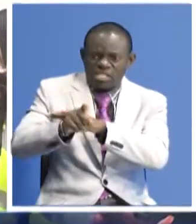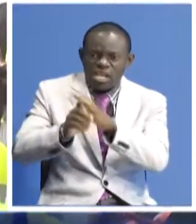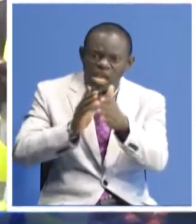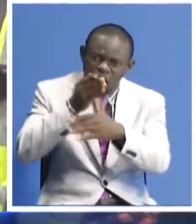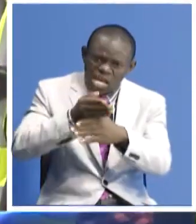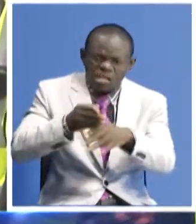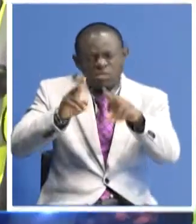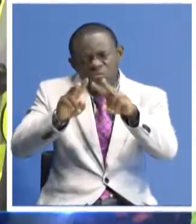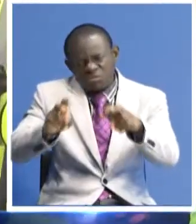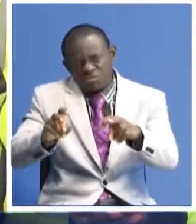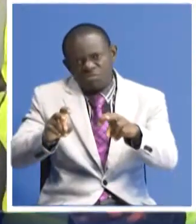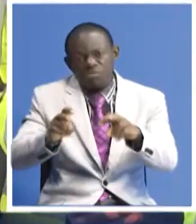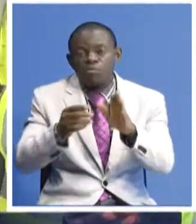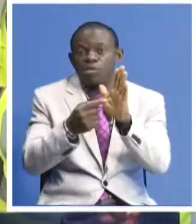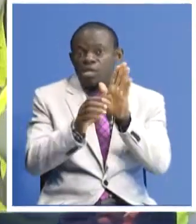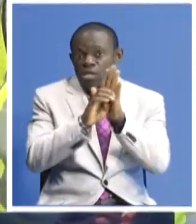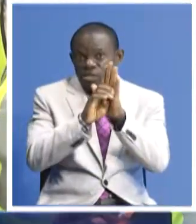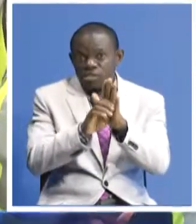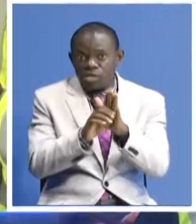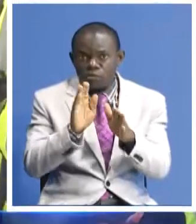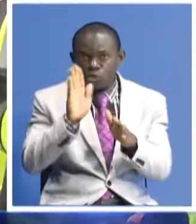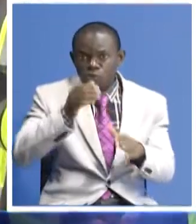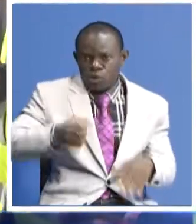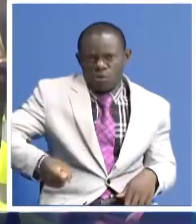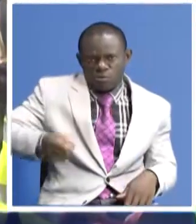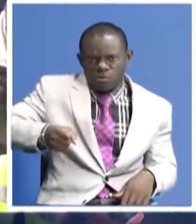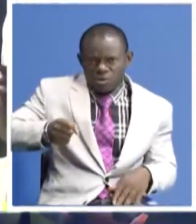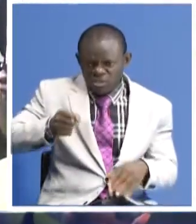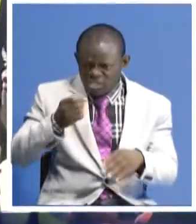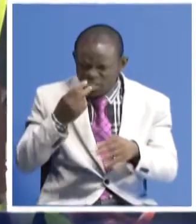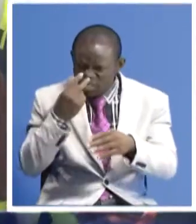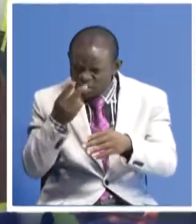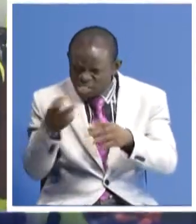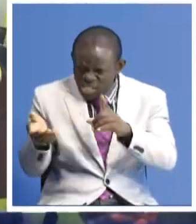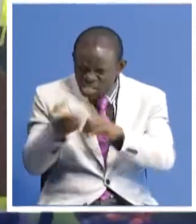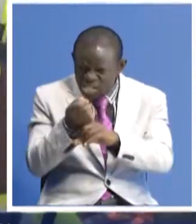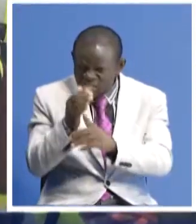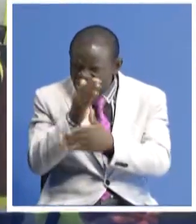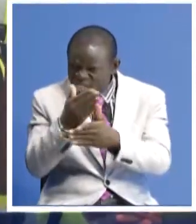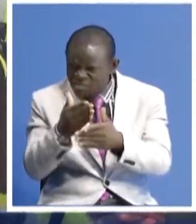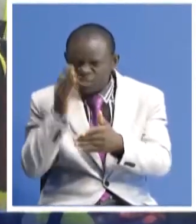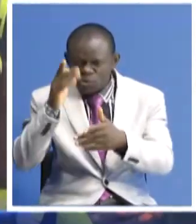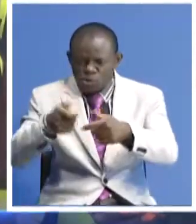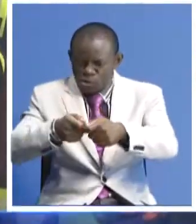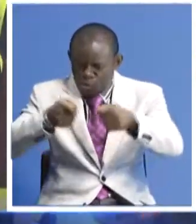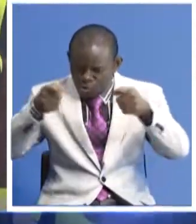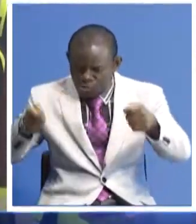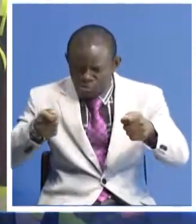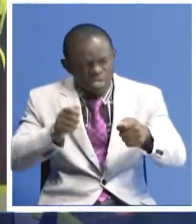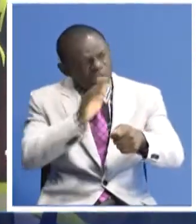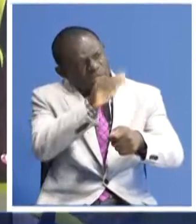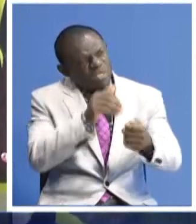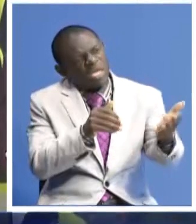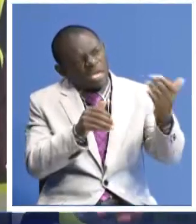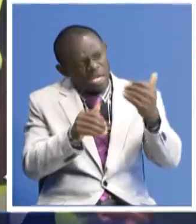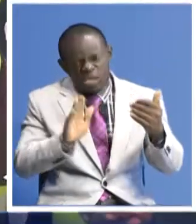items are found in your luggage, it will be opened and you'll be notified to say that this is what has happened or your luggage has been